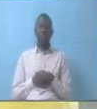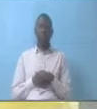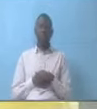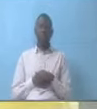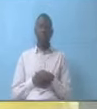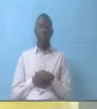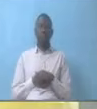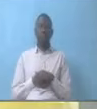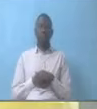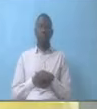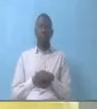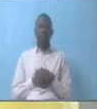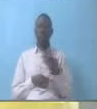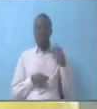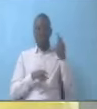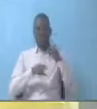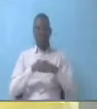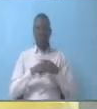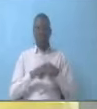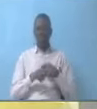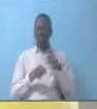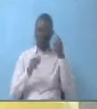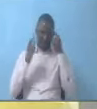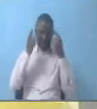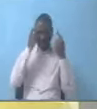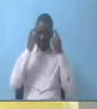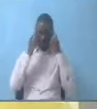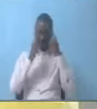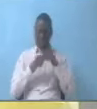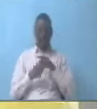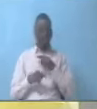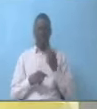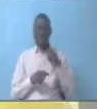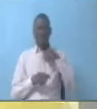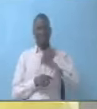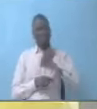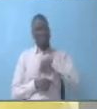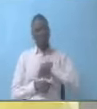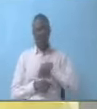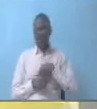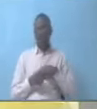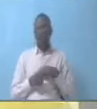devastated as anybody at that time, even without knowing what had